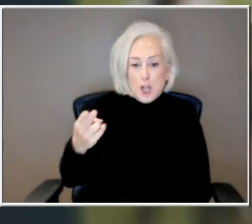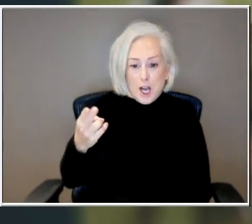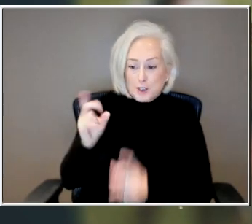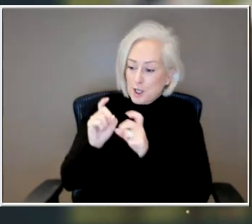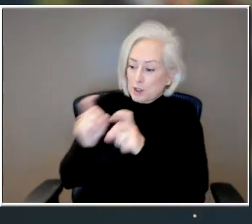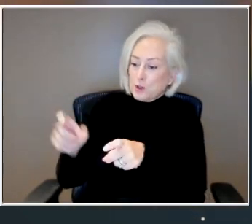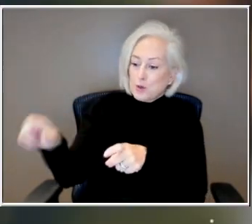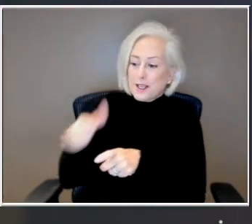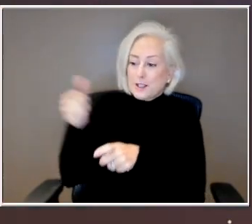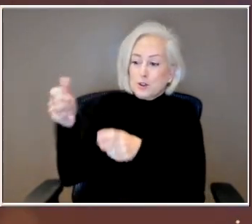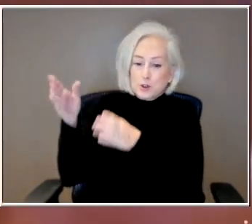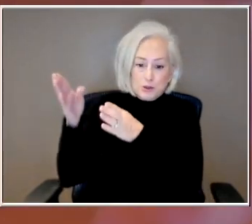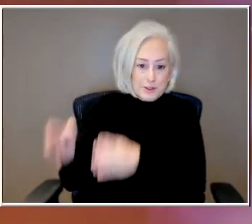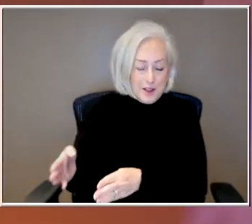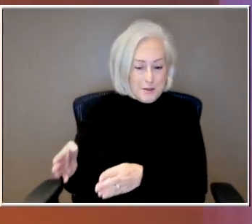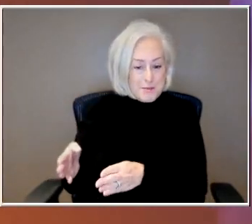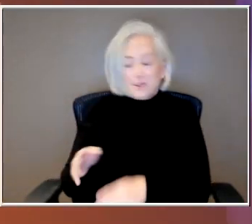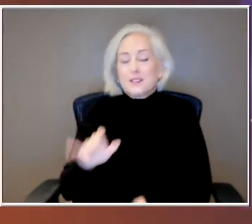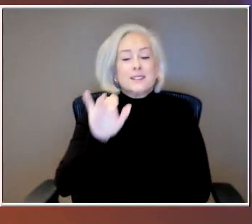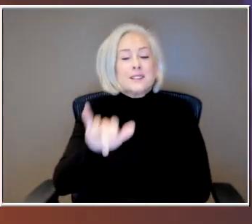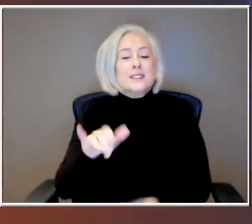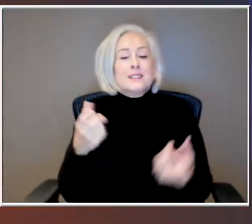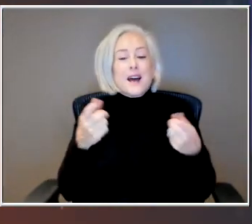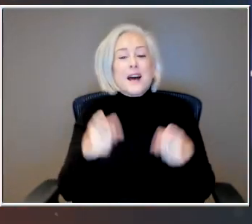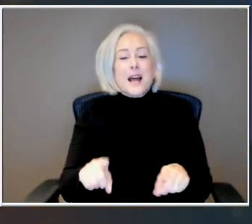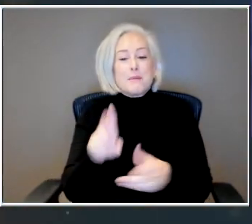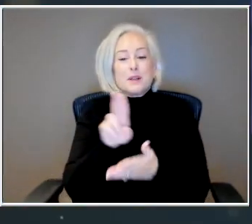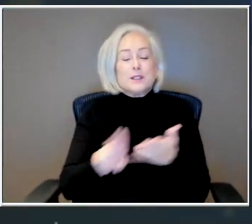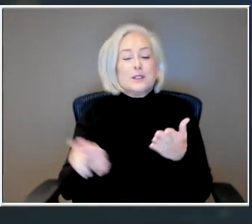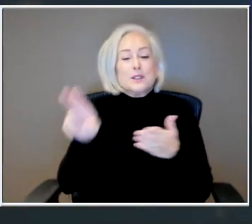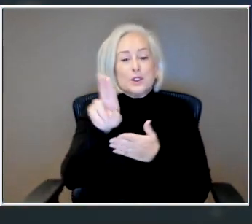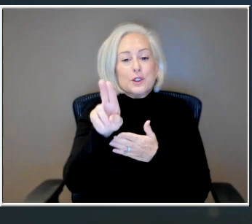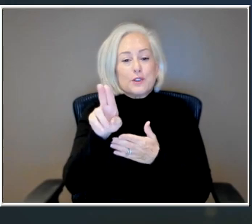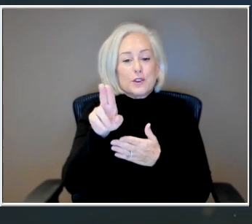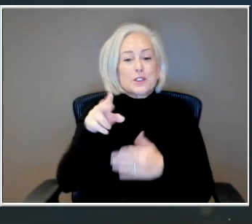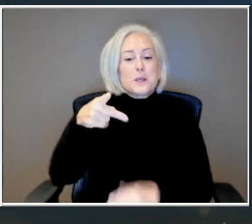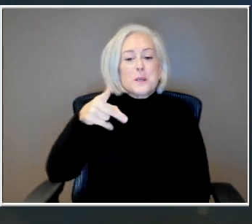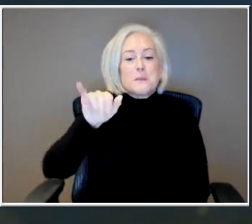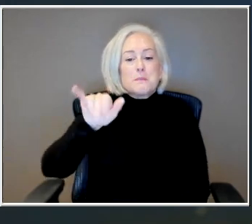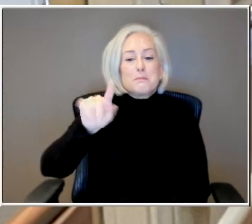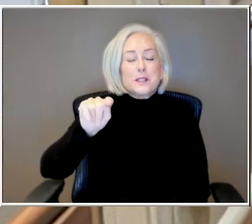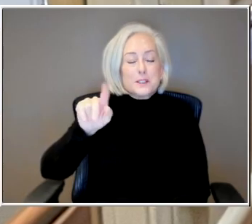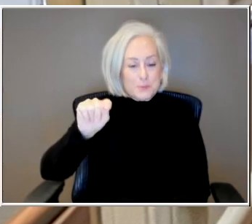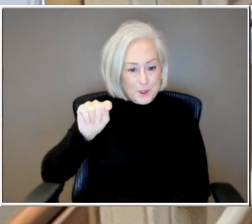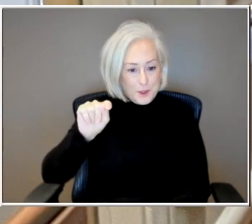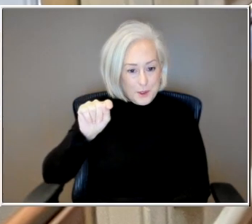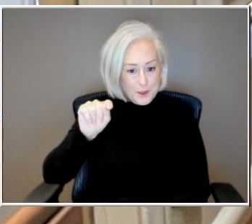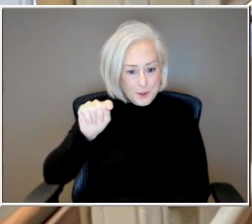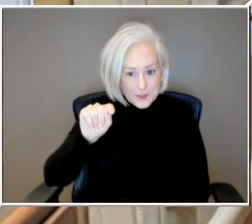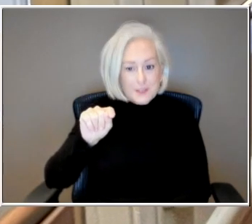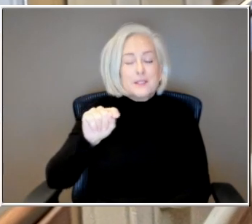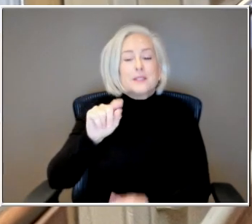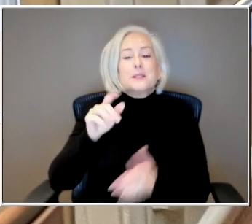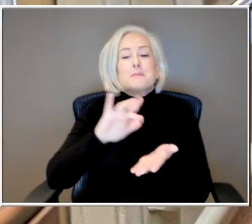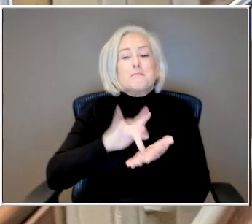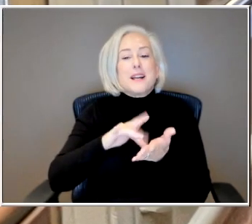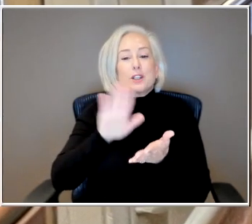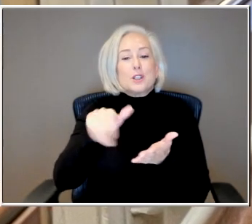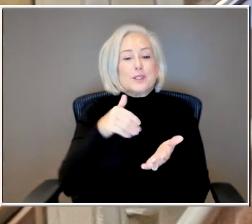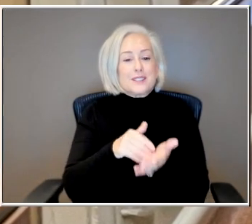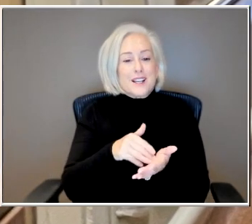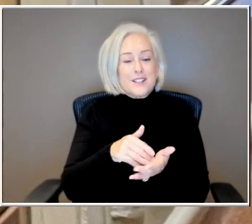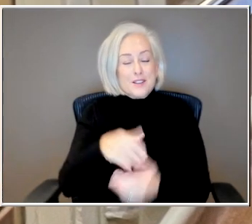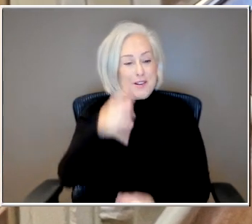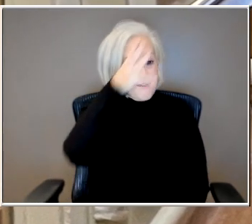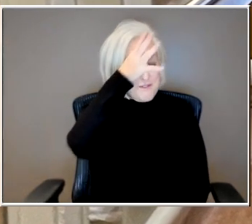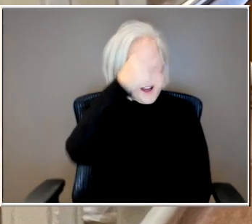took place at the University of Pittsburgh Medical Center back in January of 2023. Father and son walked